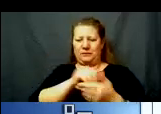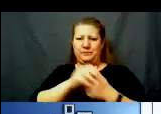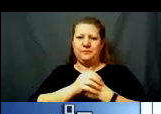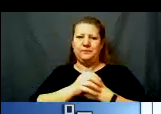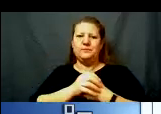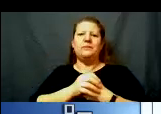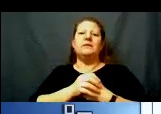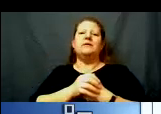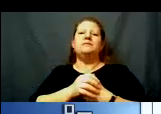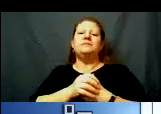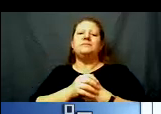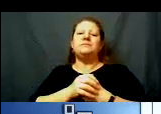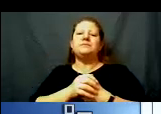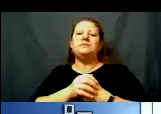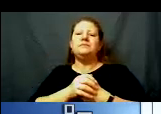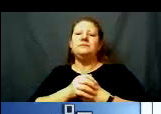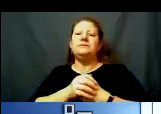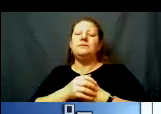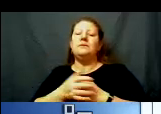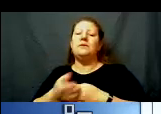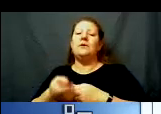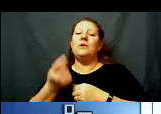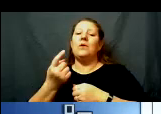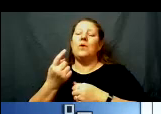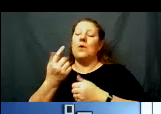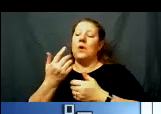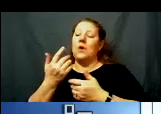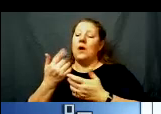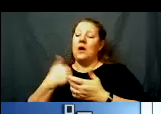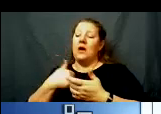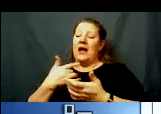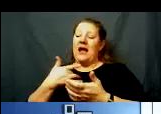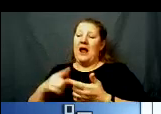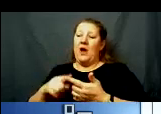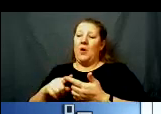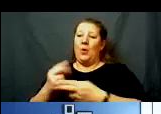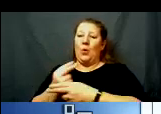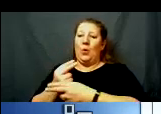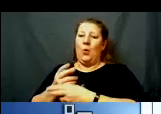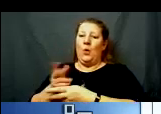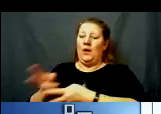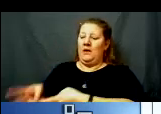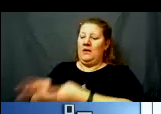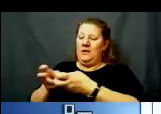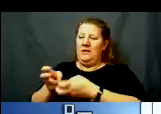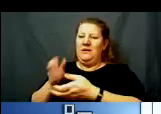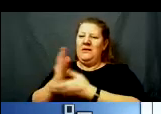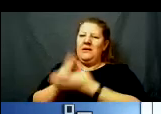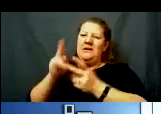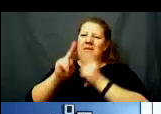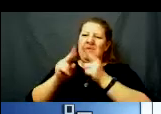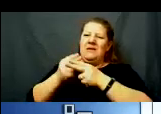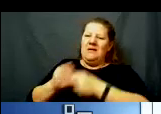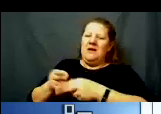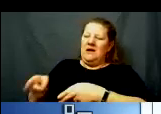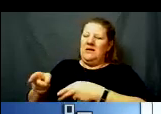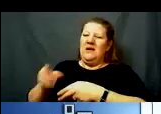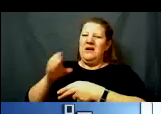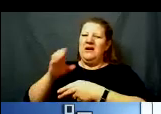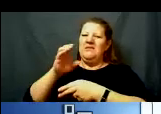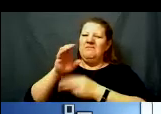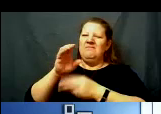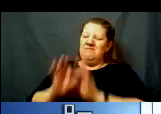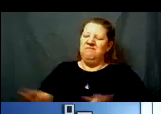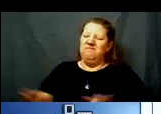a literature that I do draw on that I connect to environmental justice studies that some people have loosely called critical prison